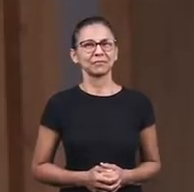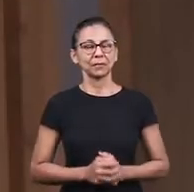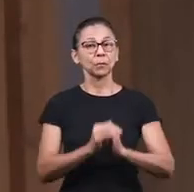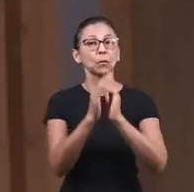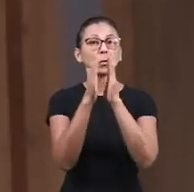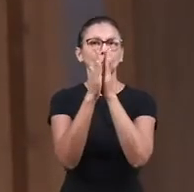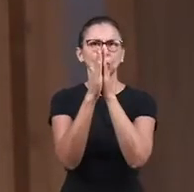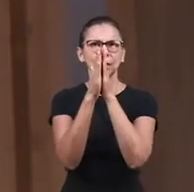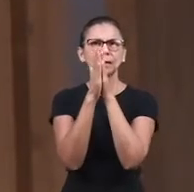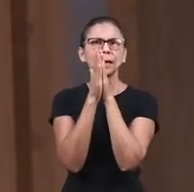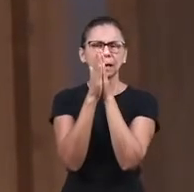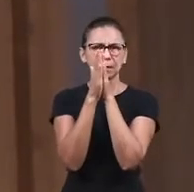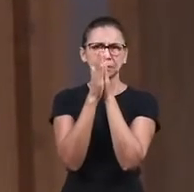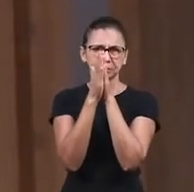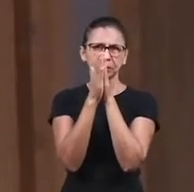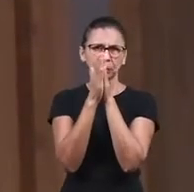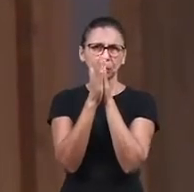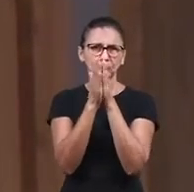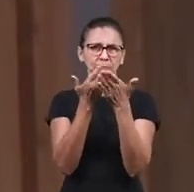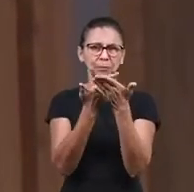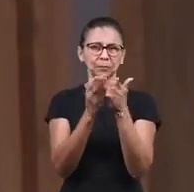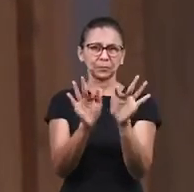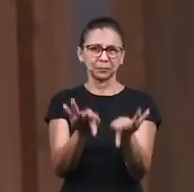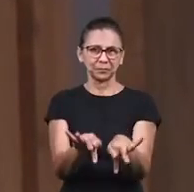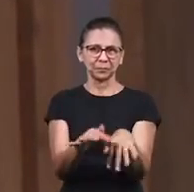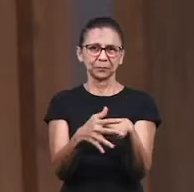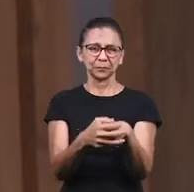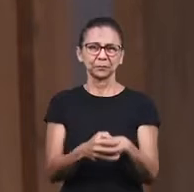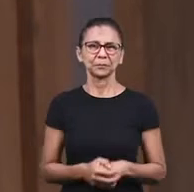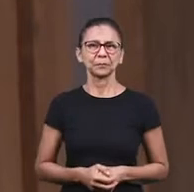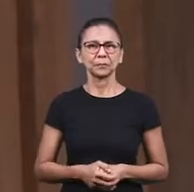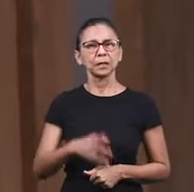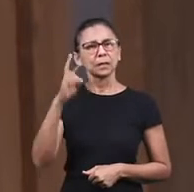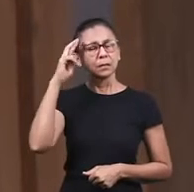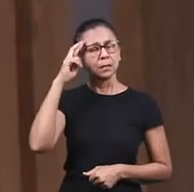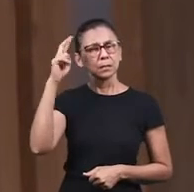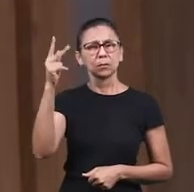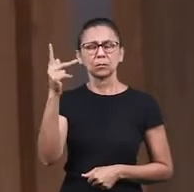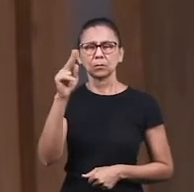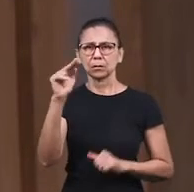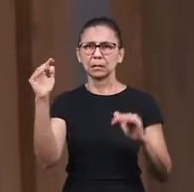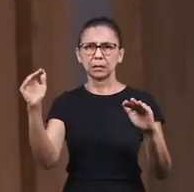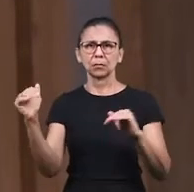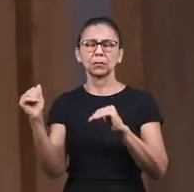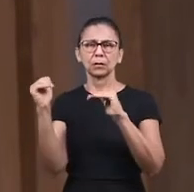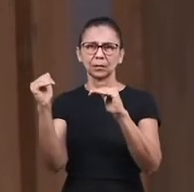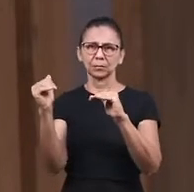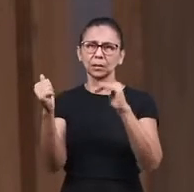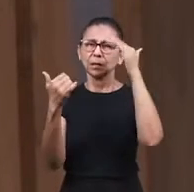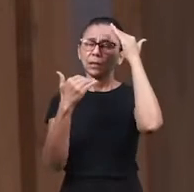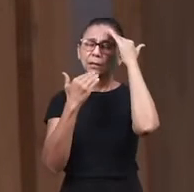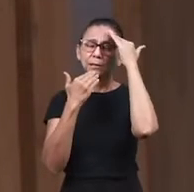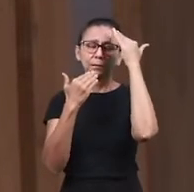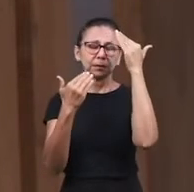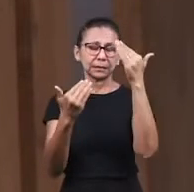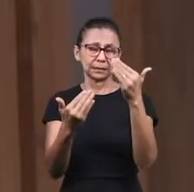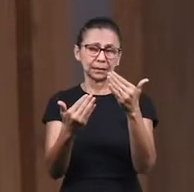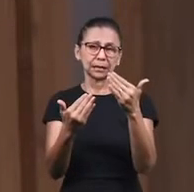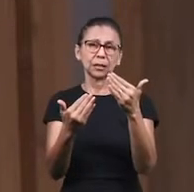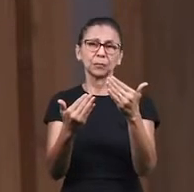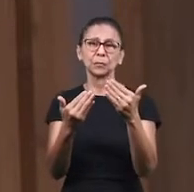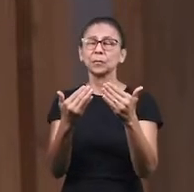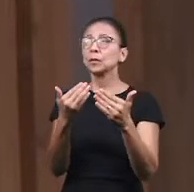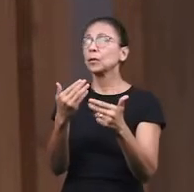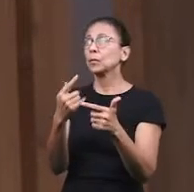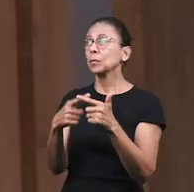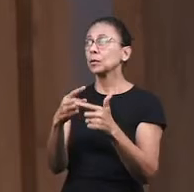Now we're going to praise our God so we can end our lesson. Lord, we praise your name. We thank you